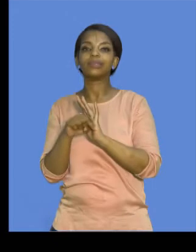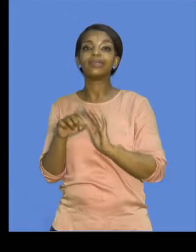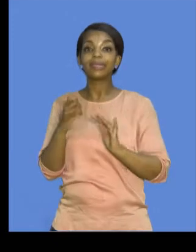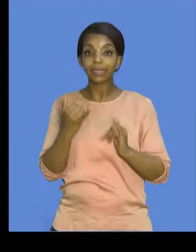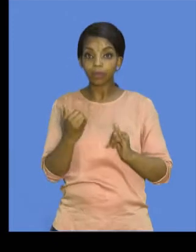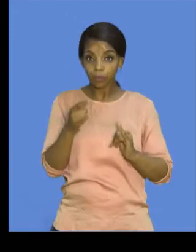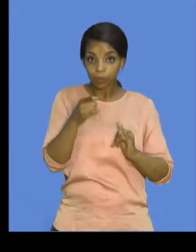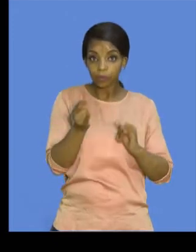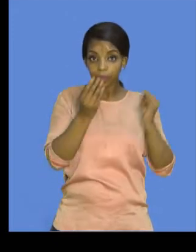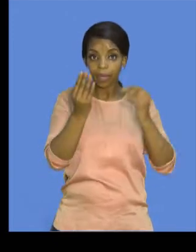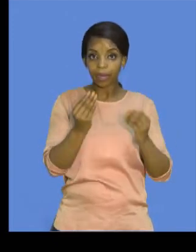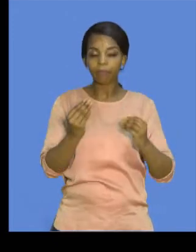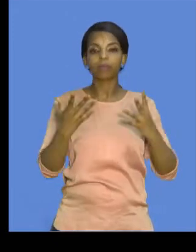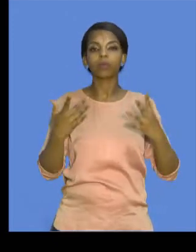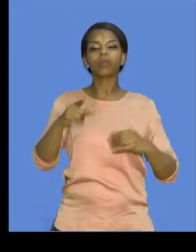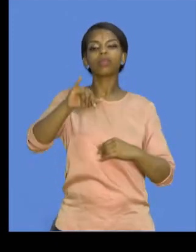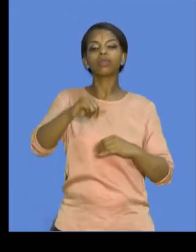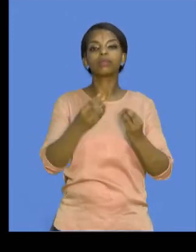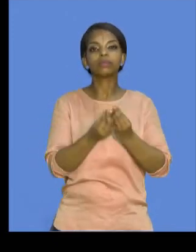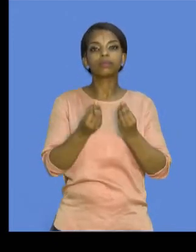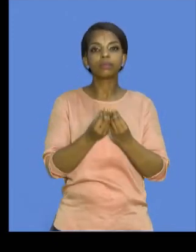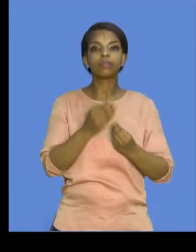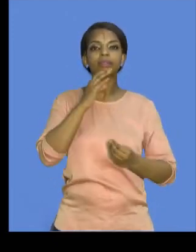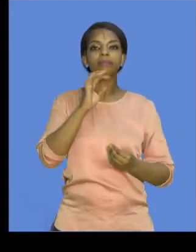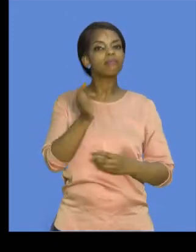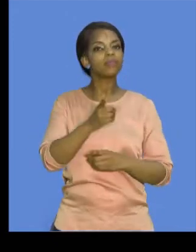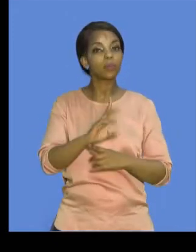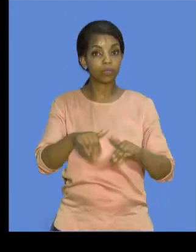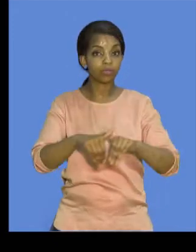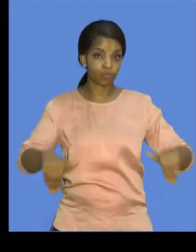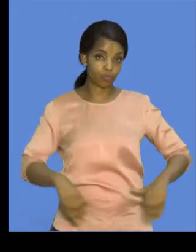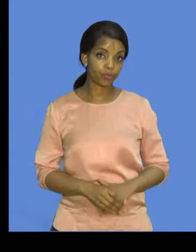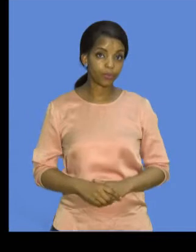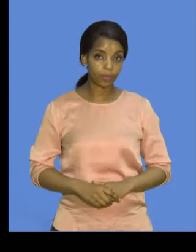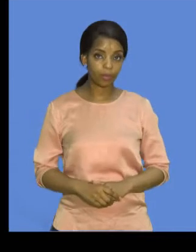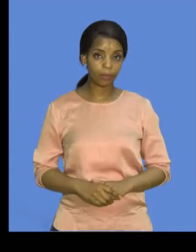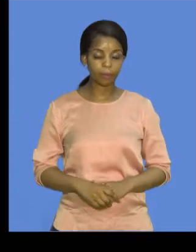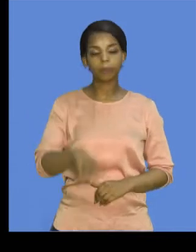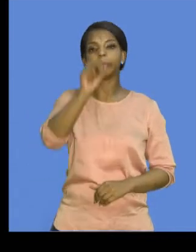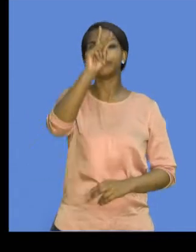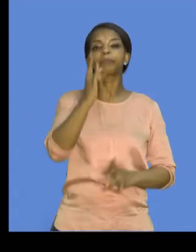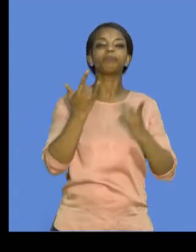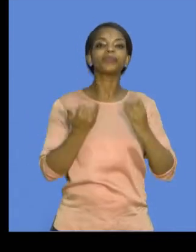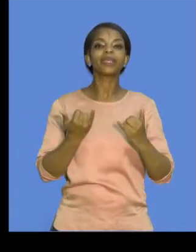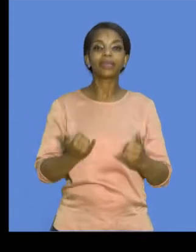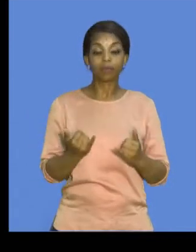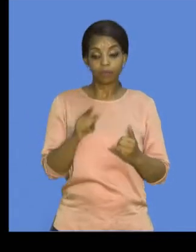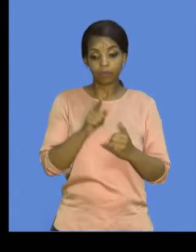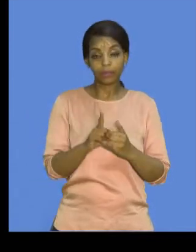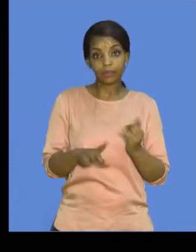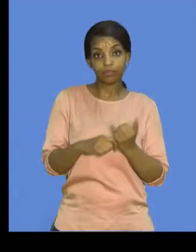that material or that object becomes neutral. Okay, right. Now, if we bring a charged